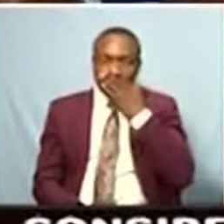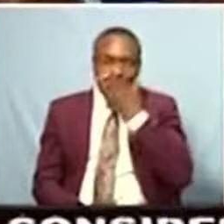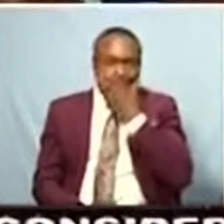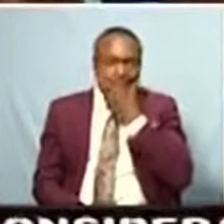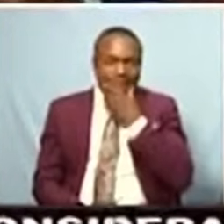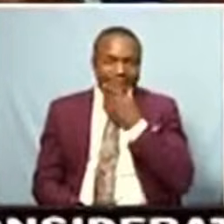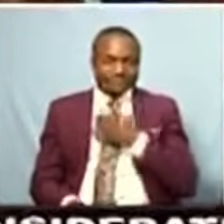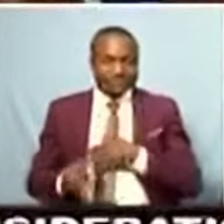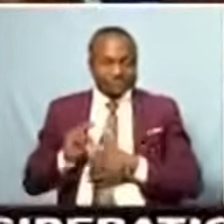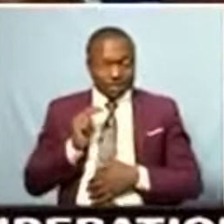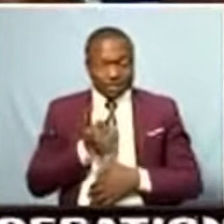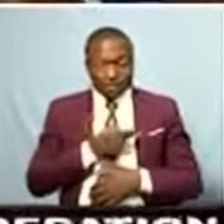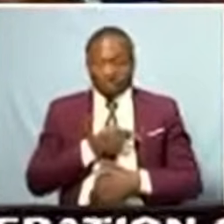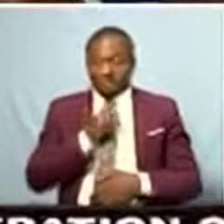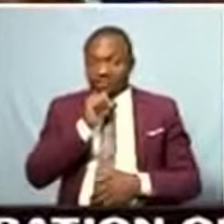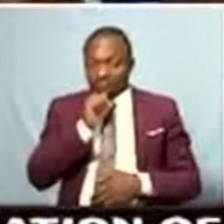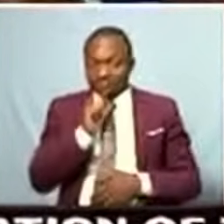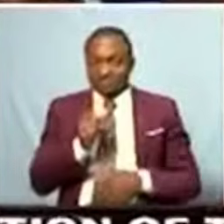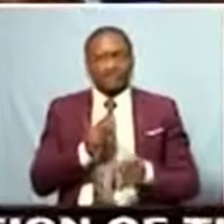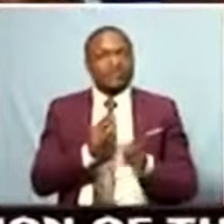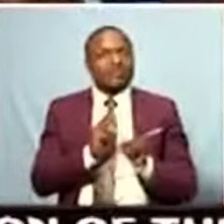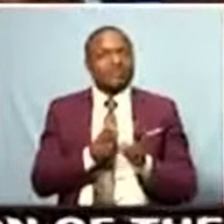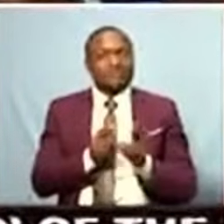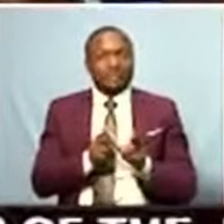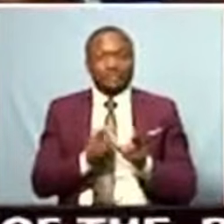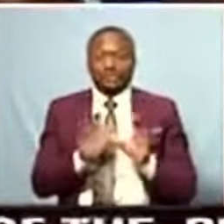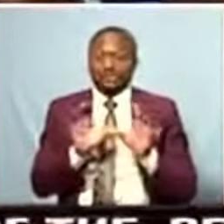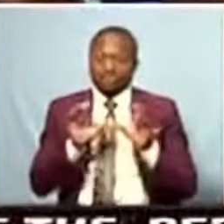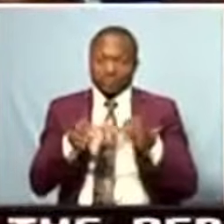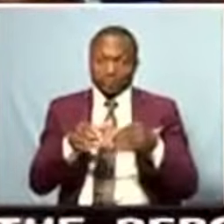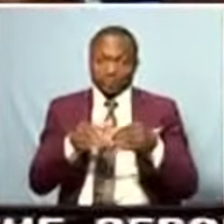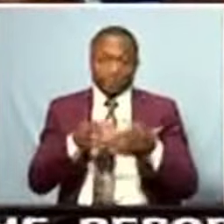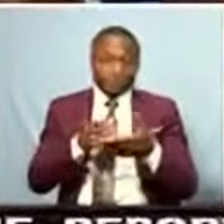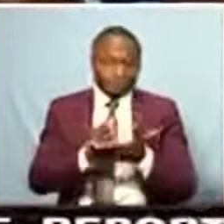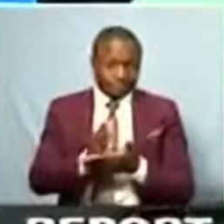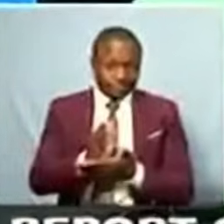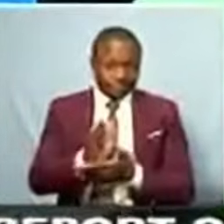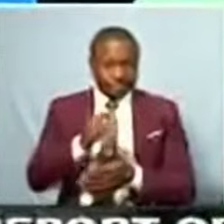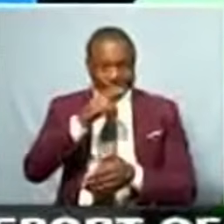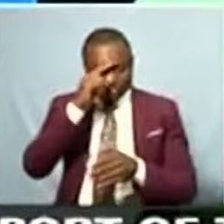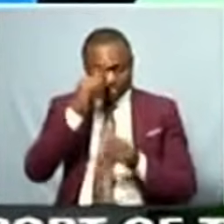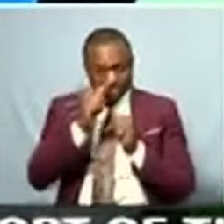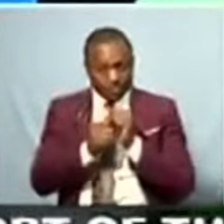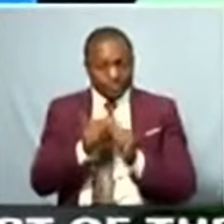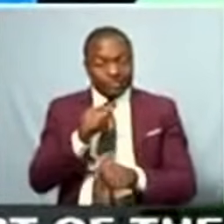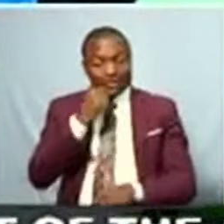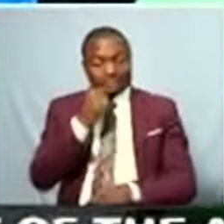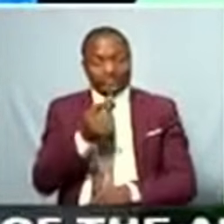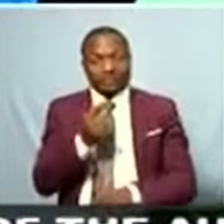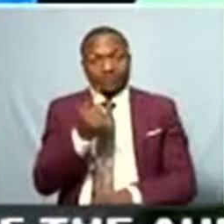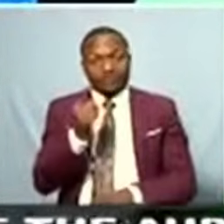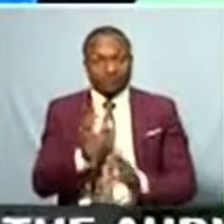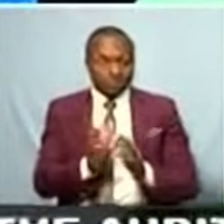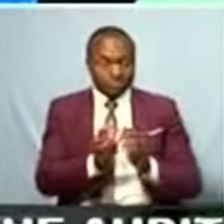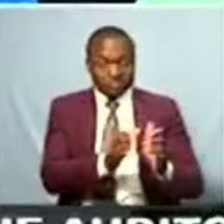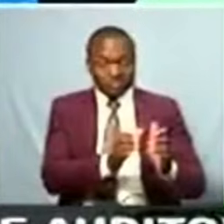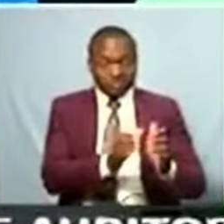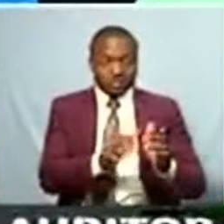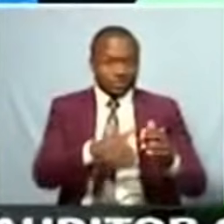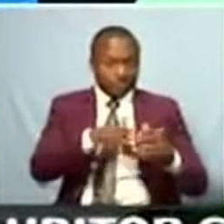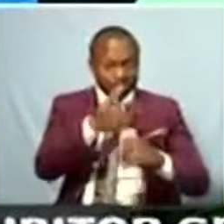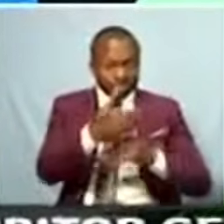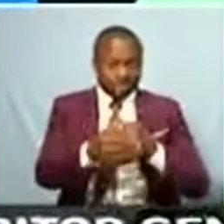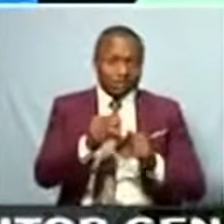did not answer the committee correctly, because we are saying on one end that it was outside the